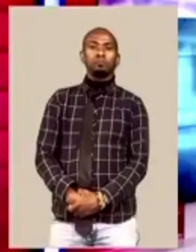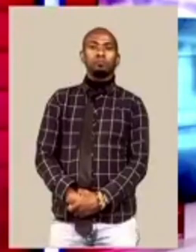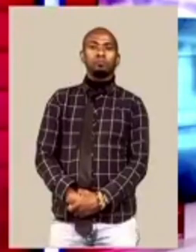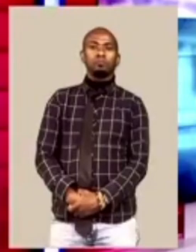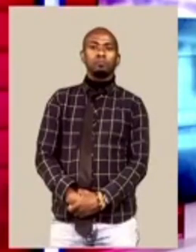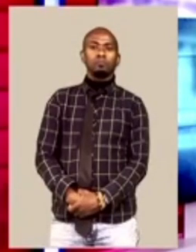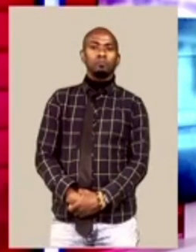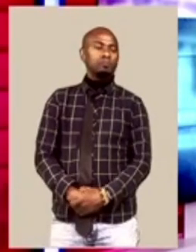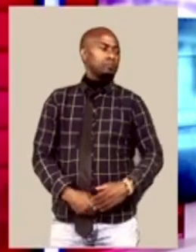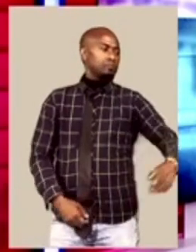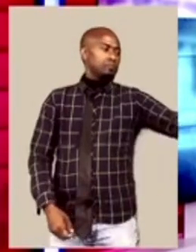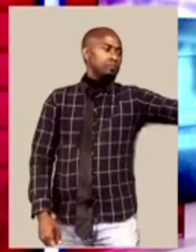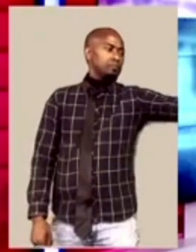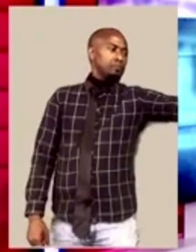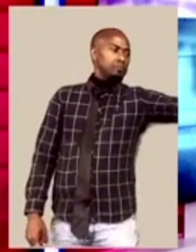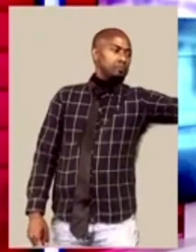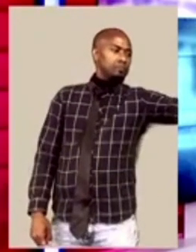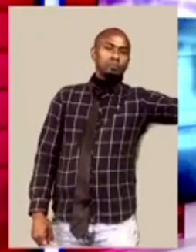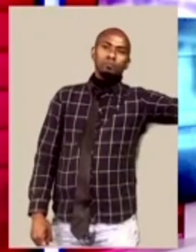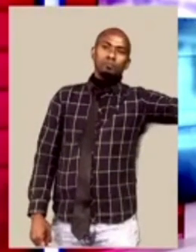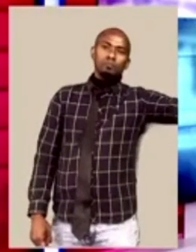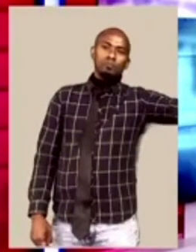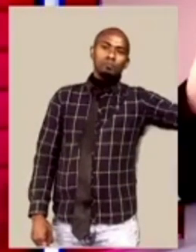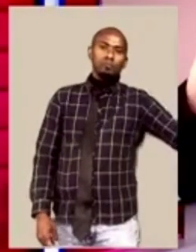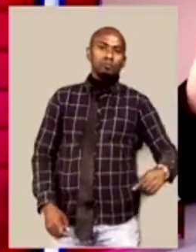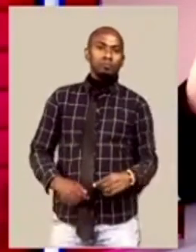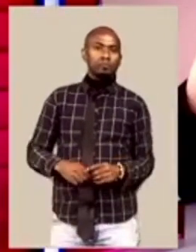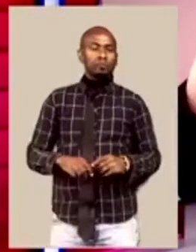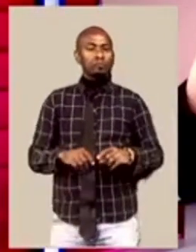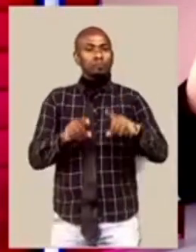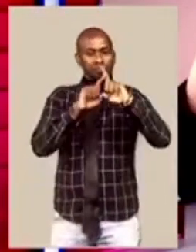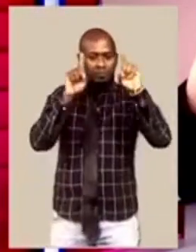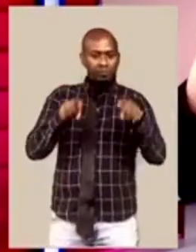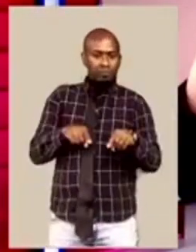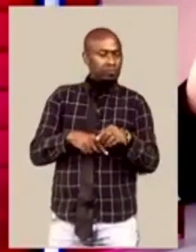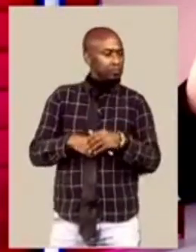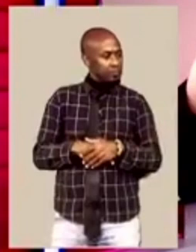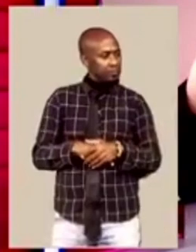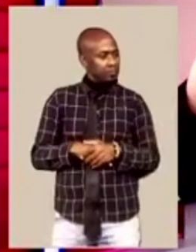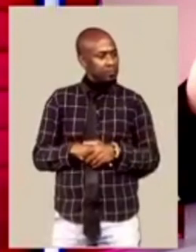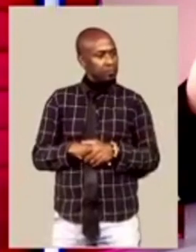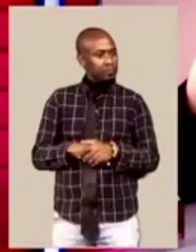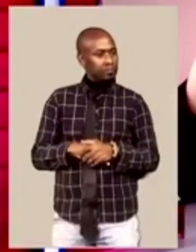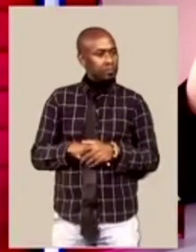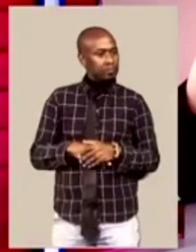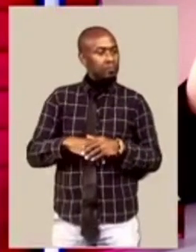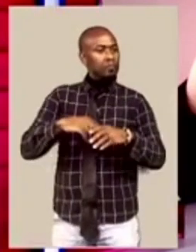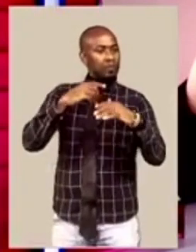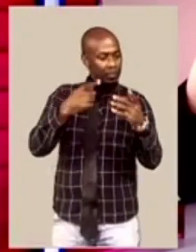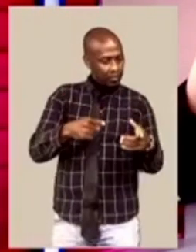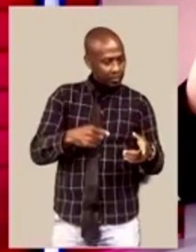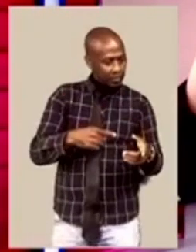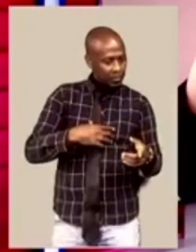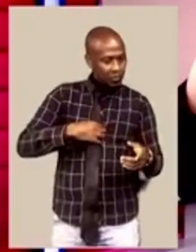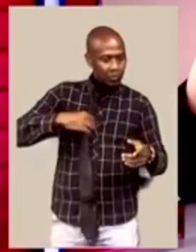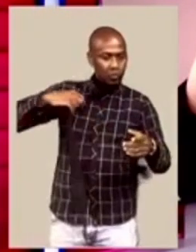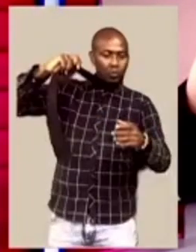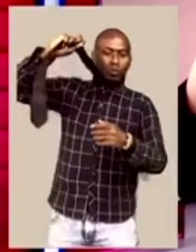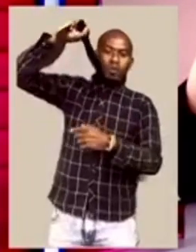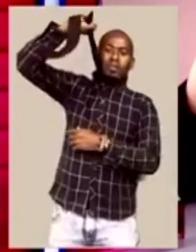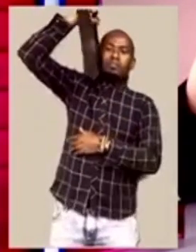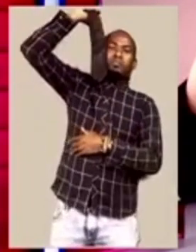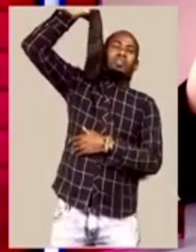Sandy Demakanya for Spiral News Apparently, King John June is rumoured to be dead